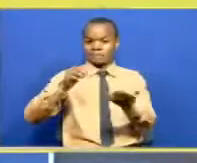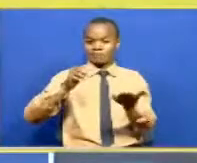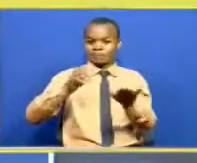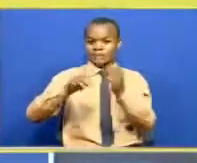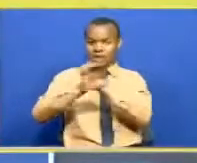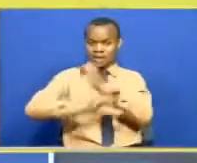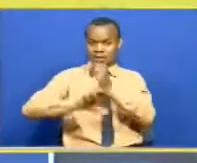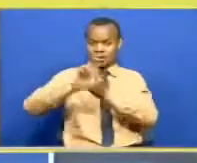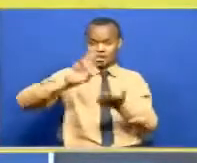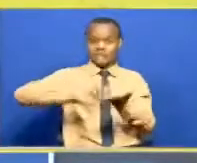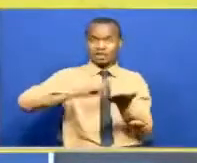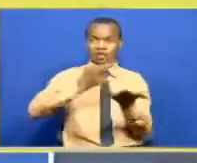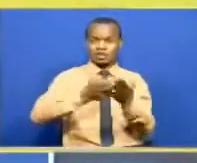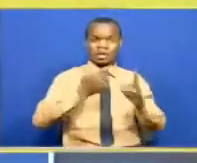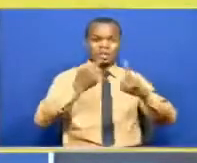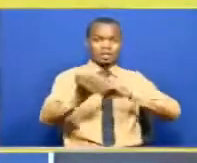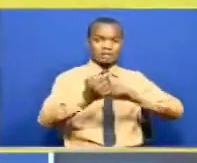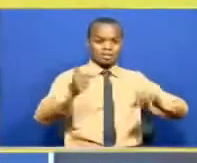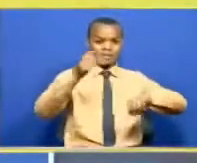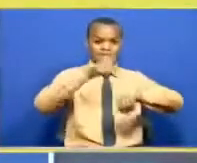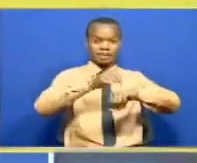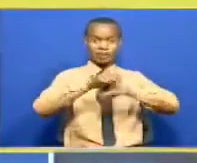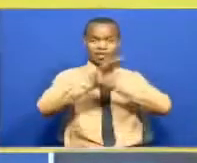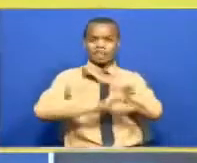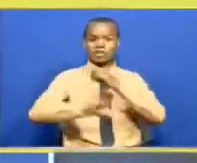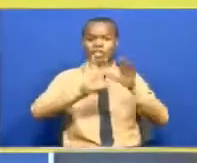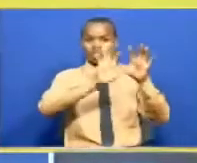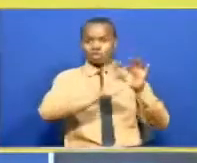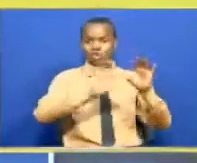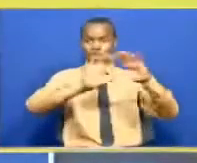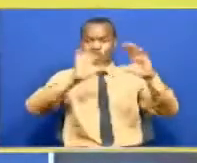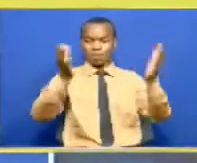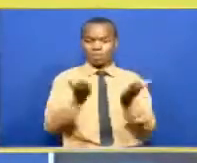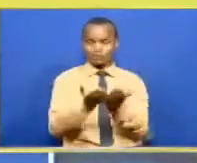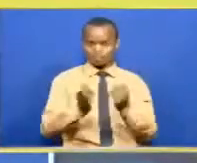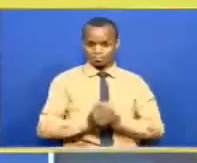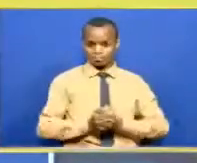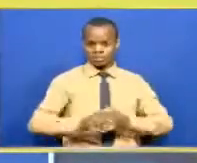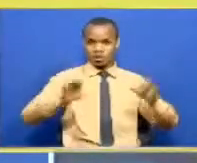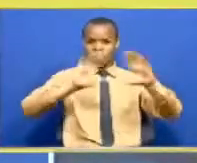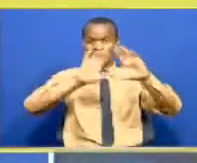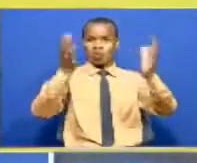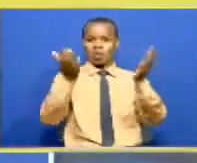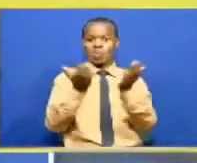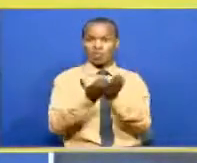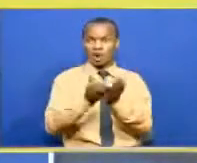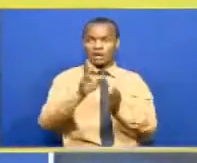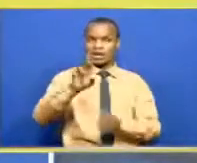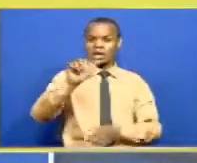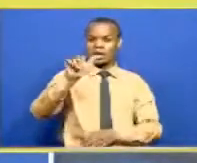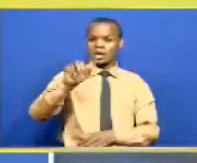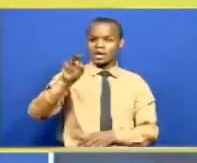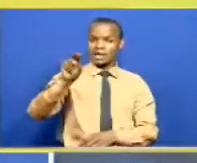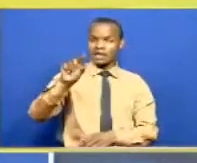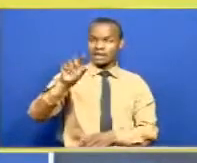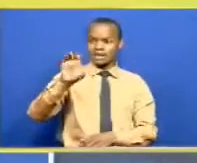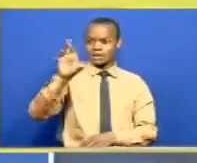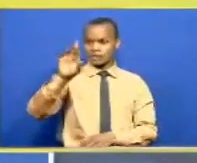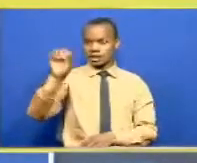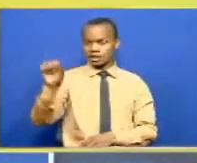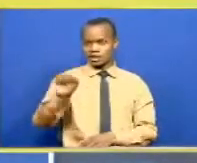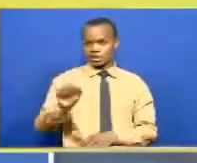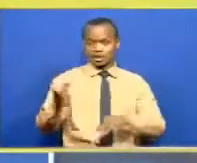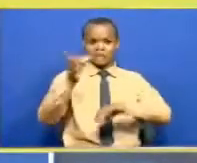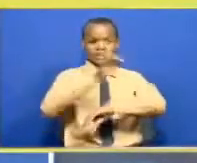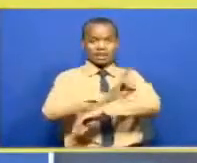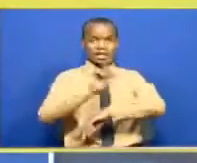heritage. Speaking as the country joined the globe to mark the World Rangers Day, Balala said Kenya has made tremendous strides in